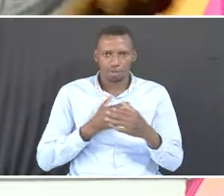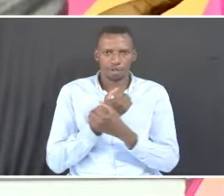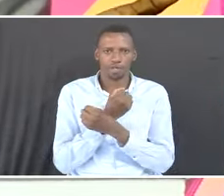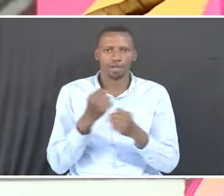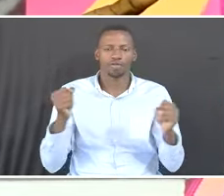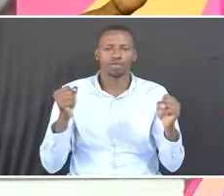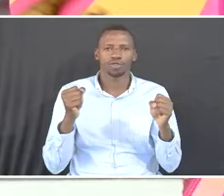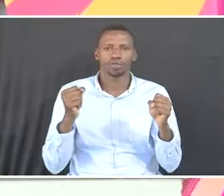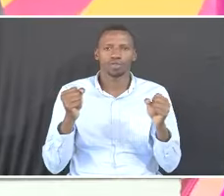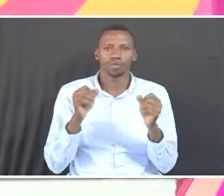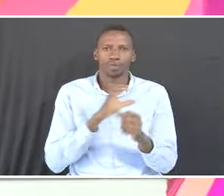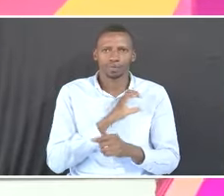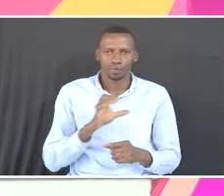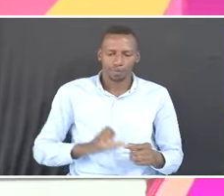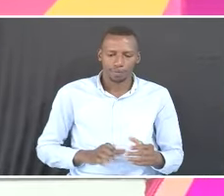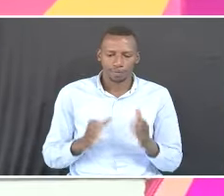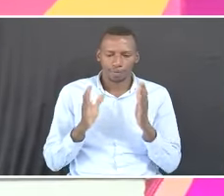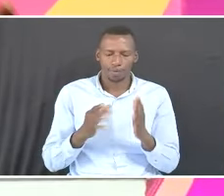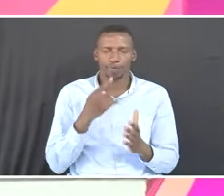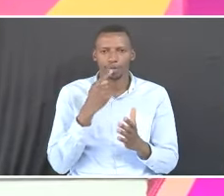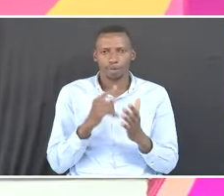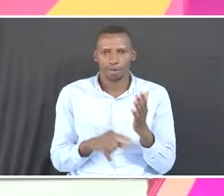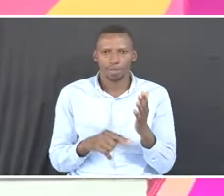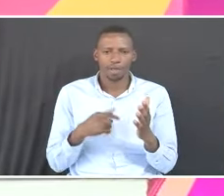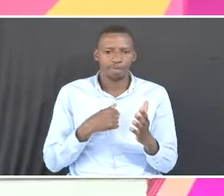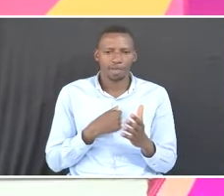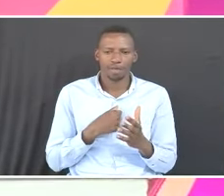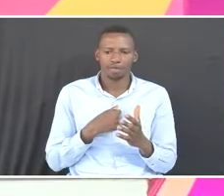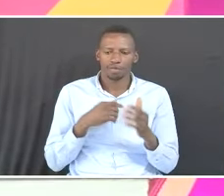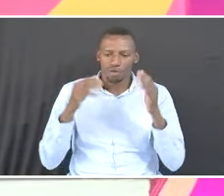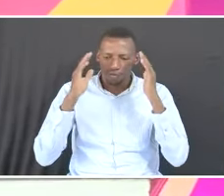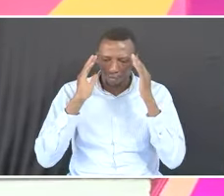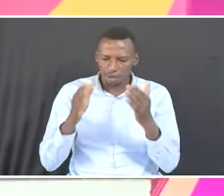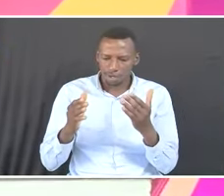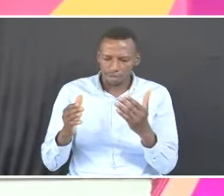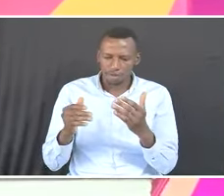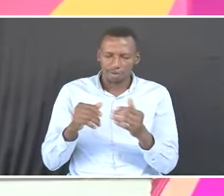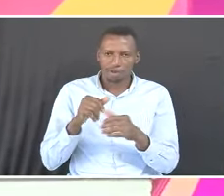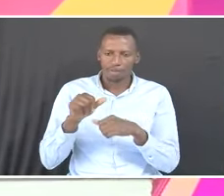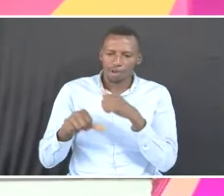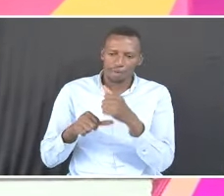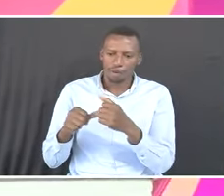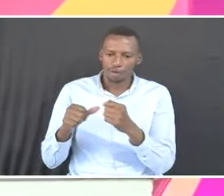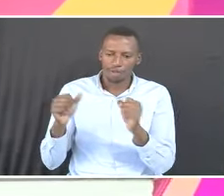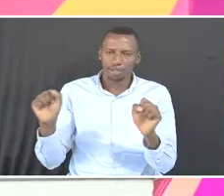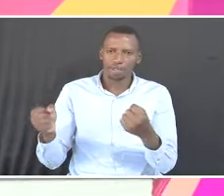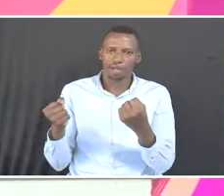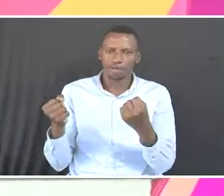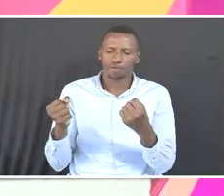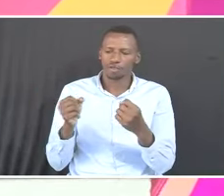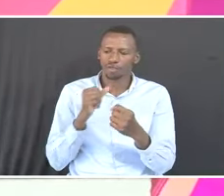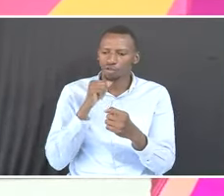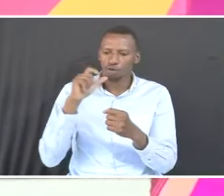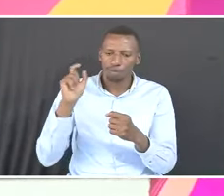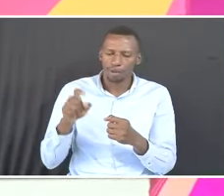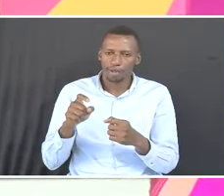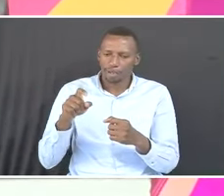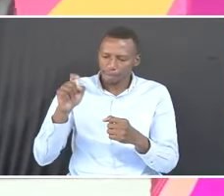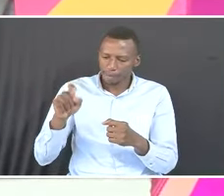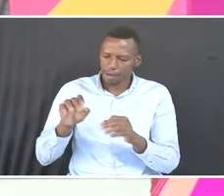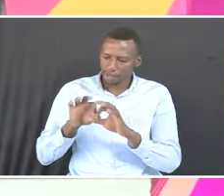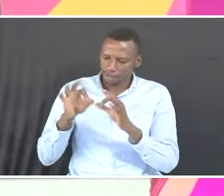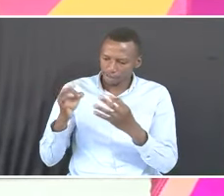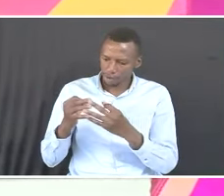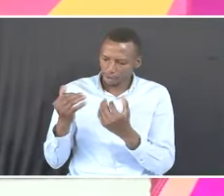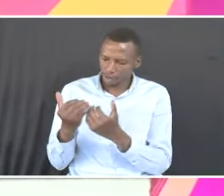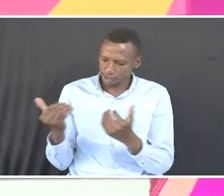who say, I do not care to be saved unless my companion and the children are saved with me. They feel